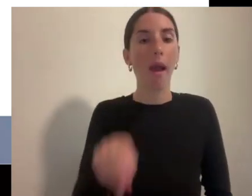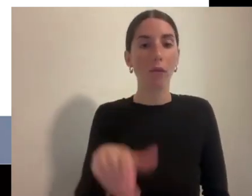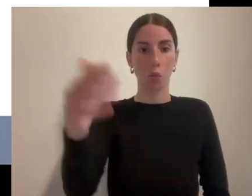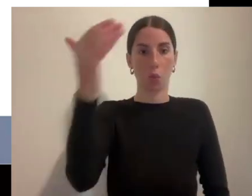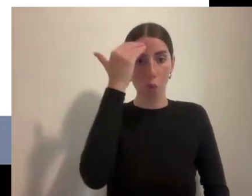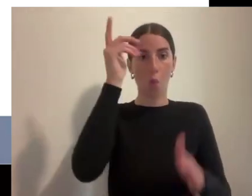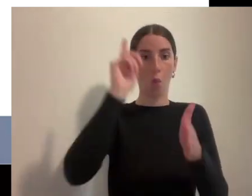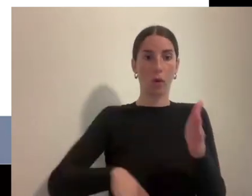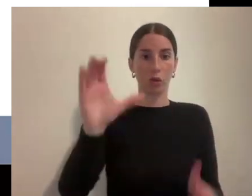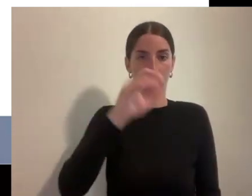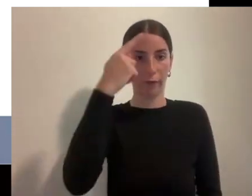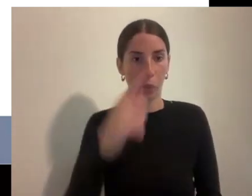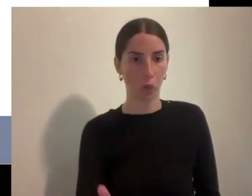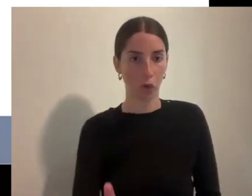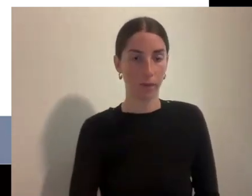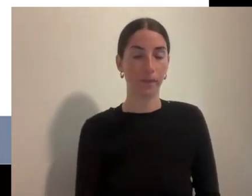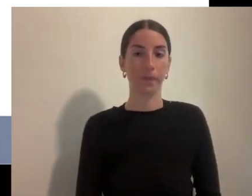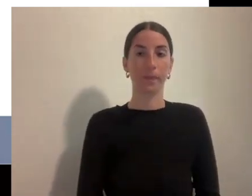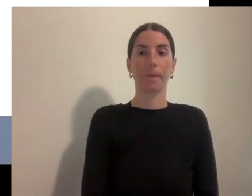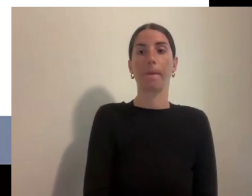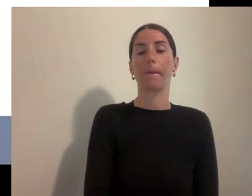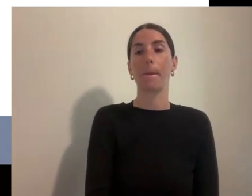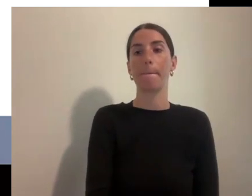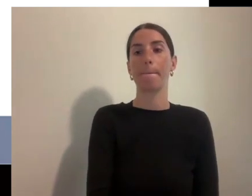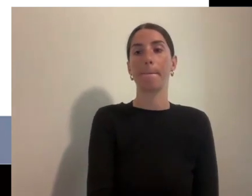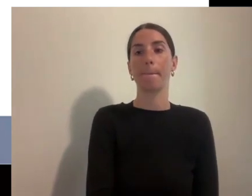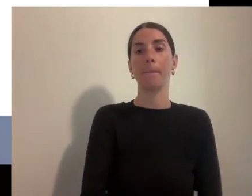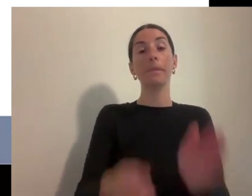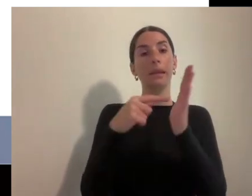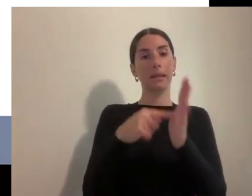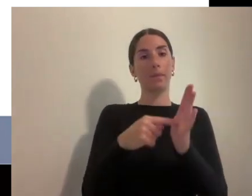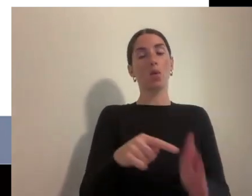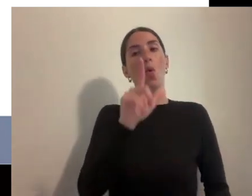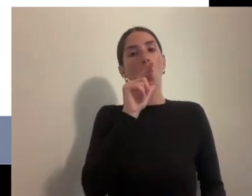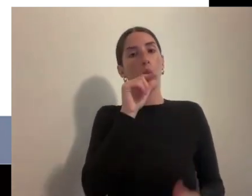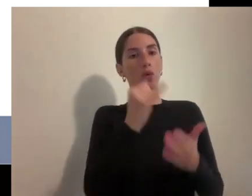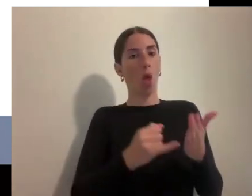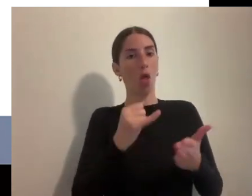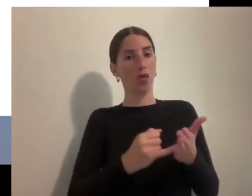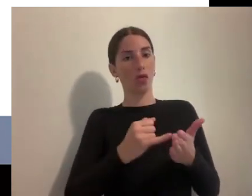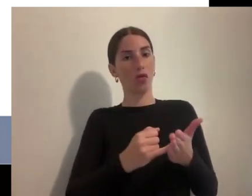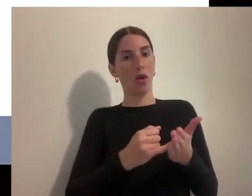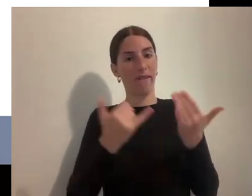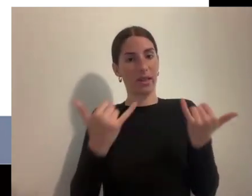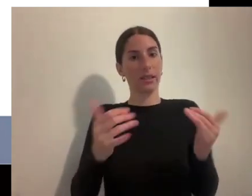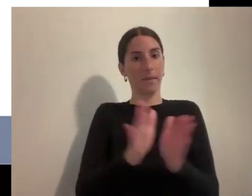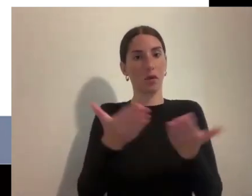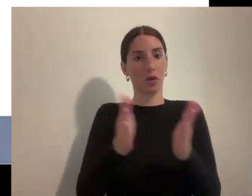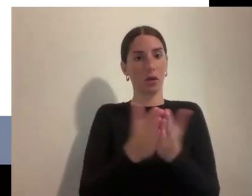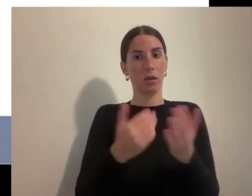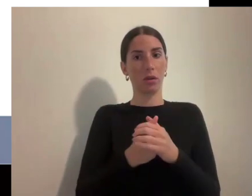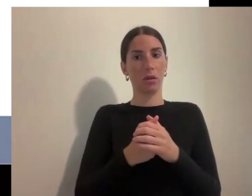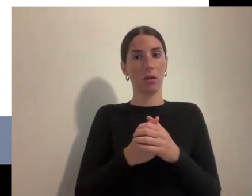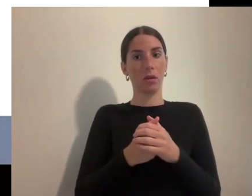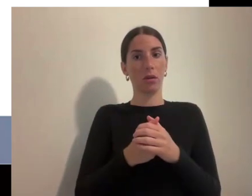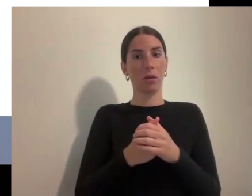look for. So, for example, if I ask who is the author of this book, and the